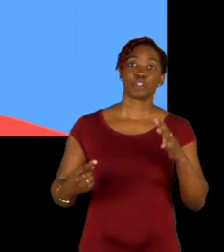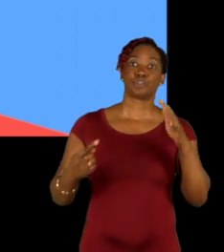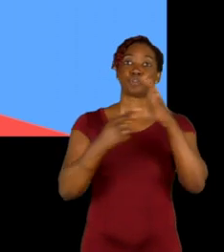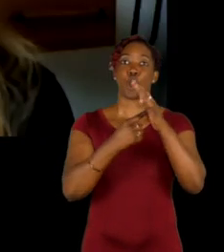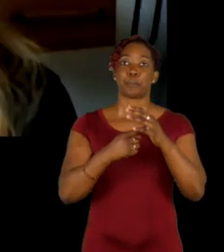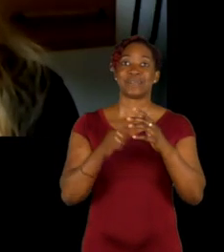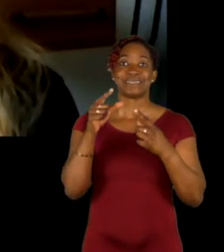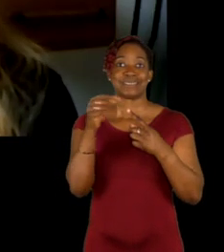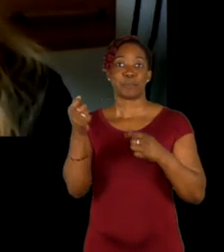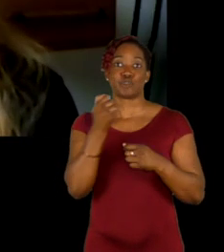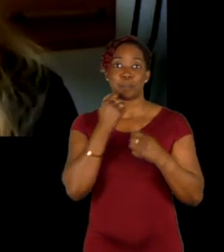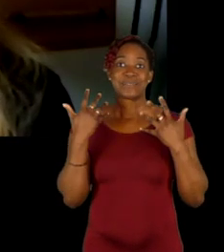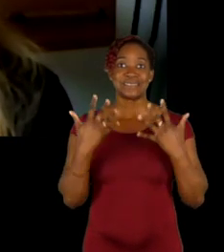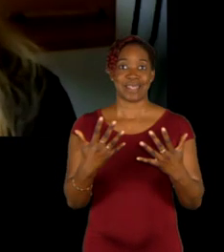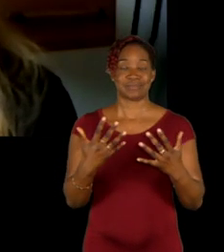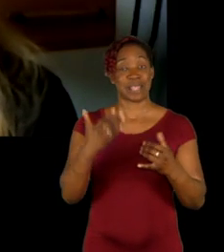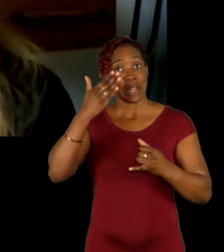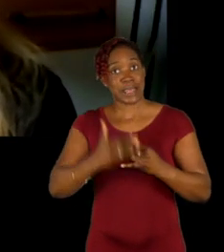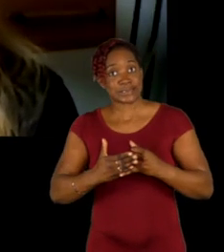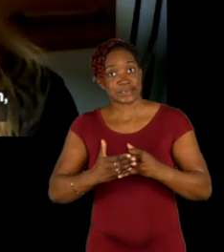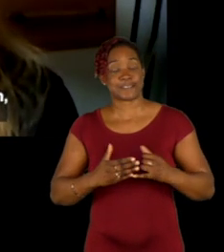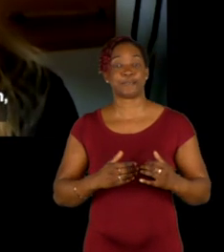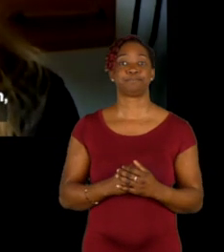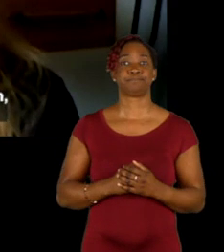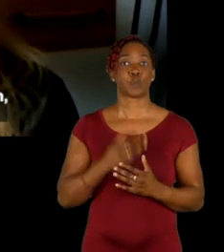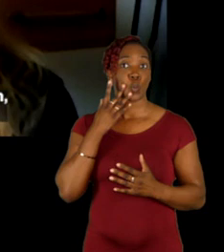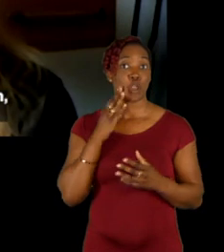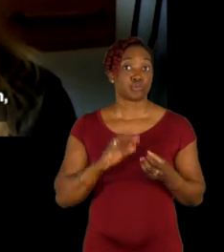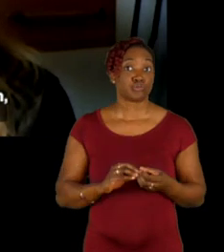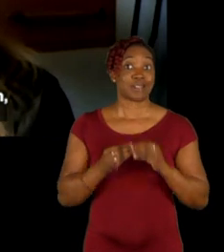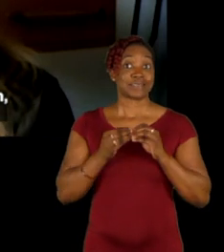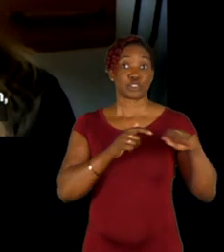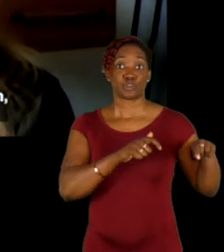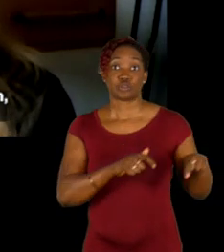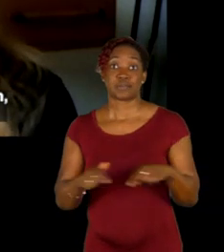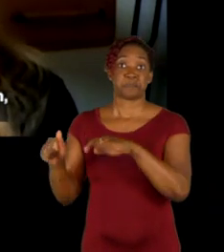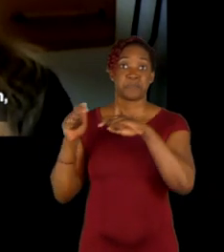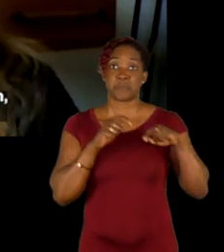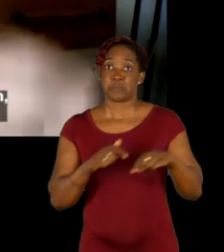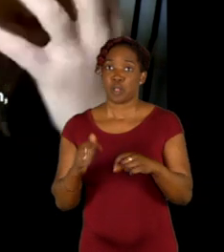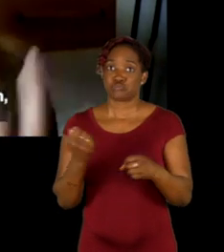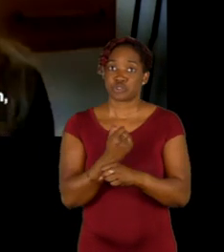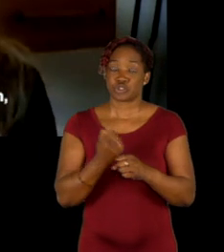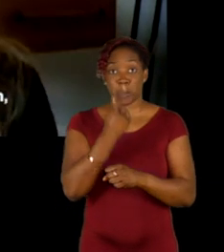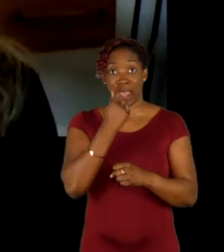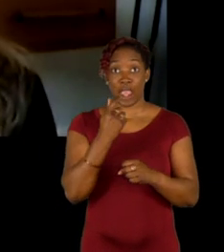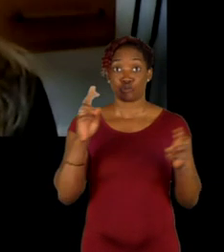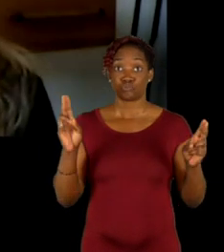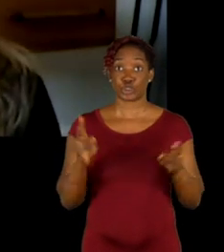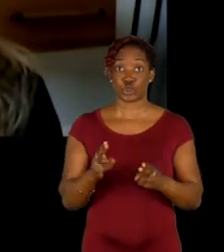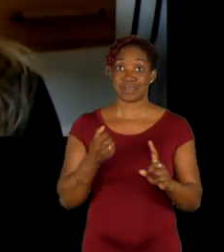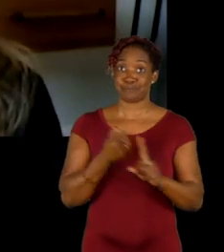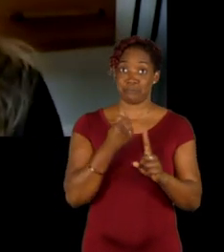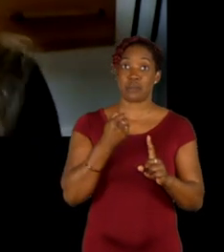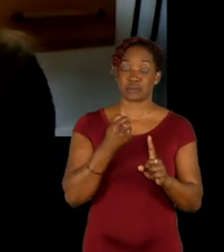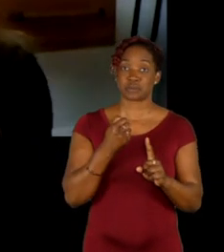number 10, and this is last but not least, when creating a sustainable production, we can reduce our impact as much as